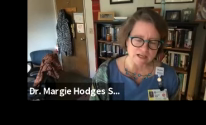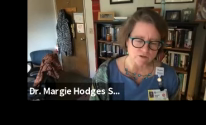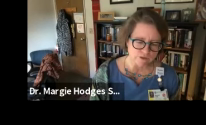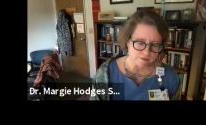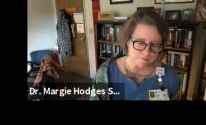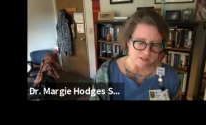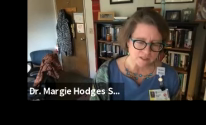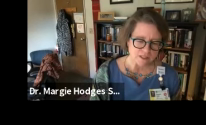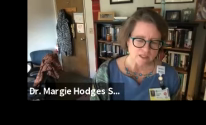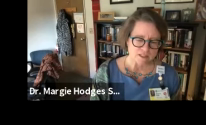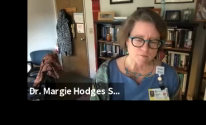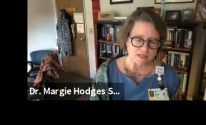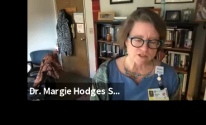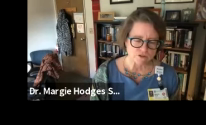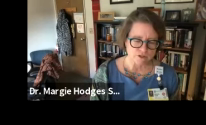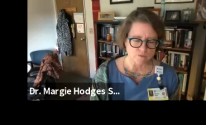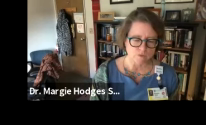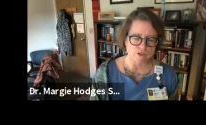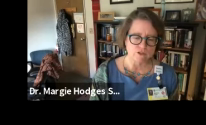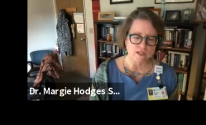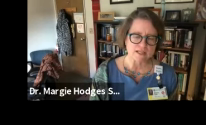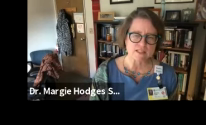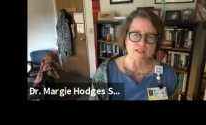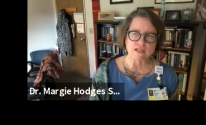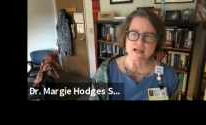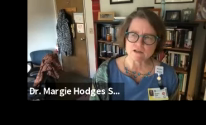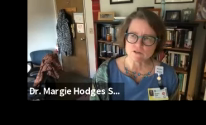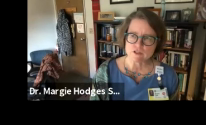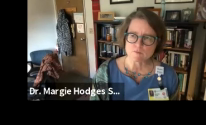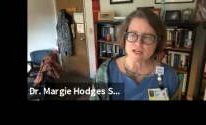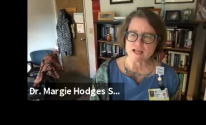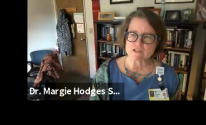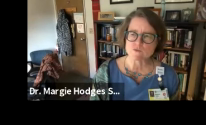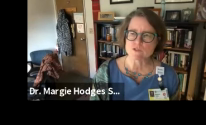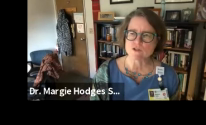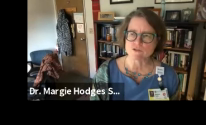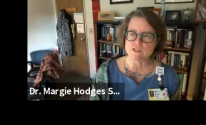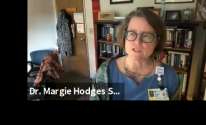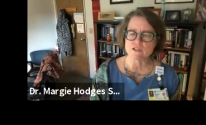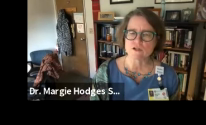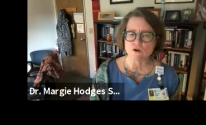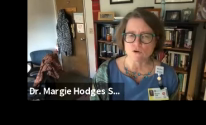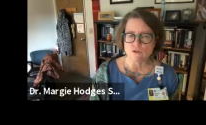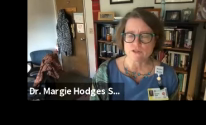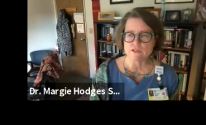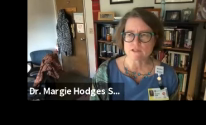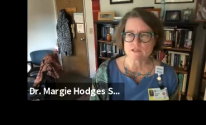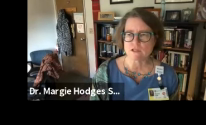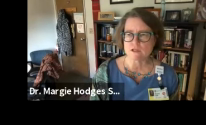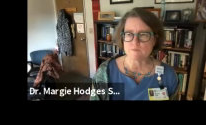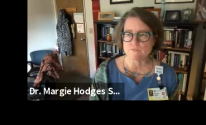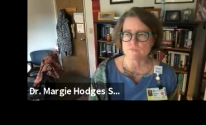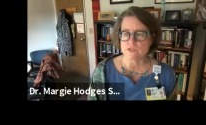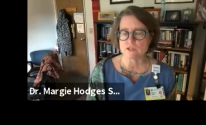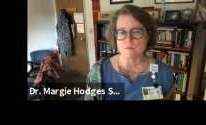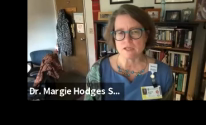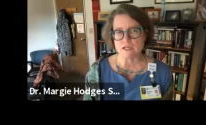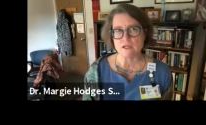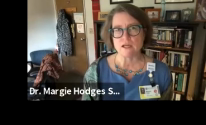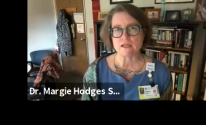various algorithms to make sure that we were utilizing an algorithm that actually resulted in the goal that